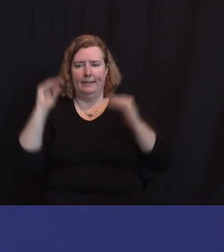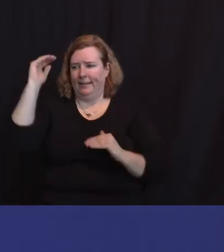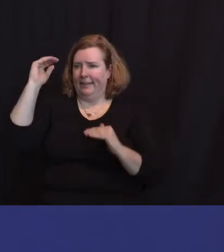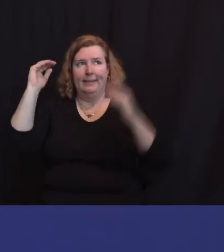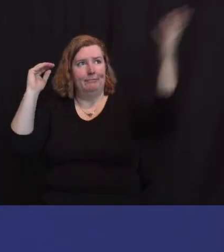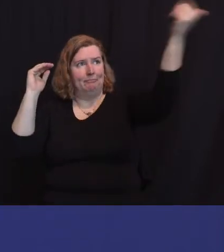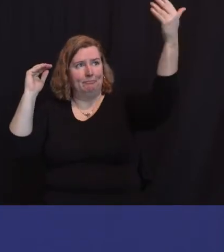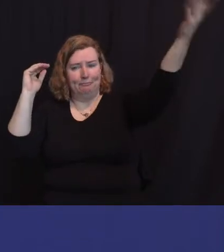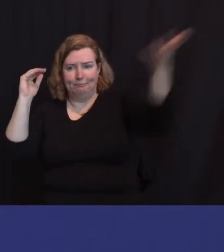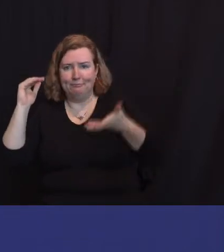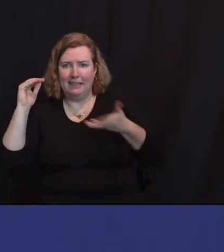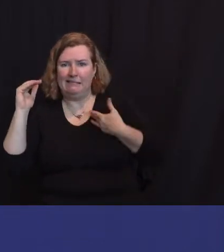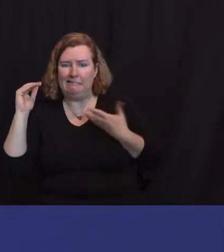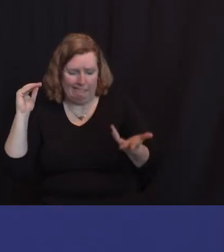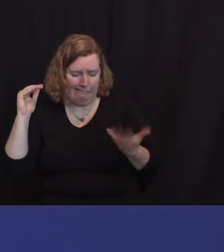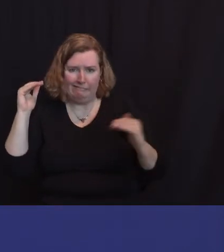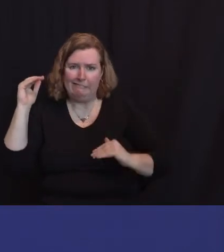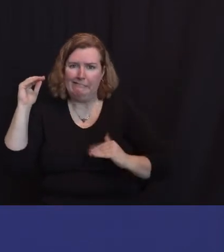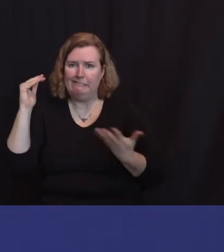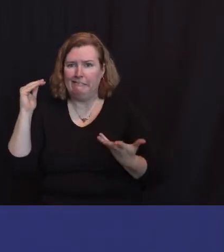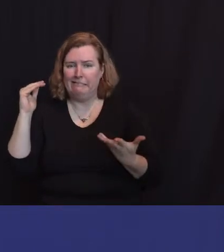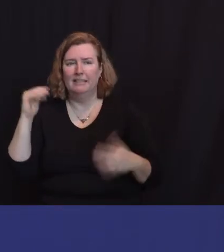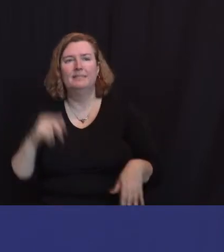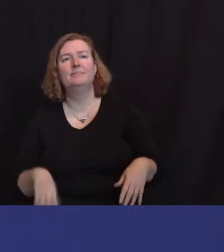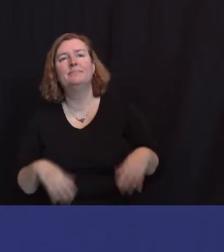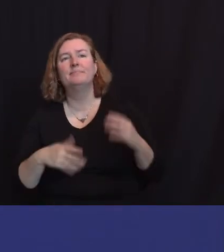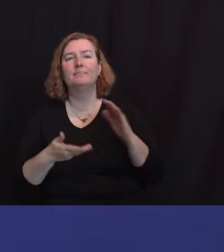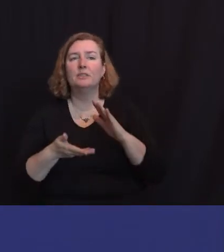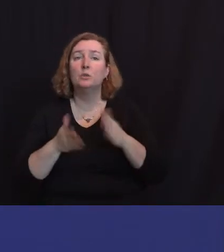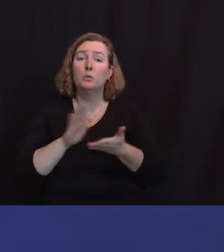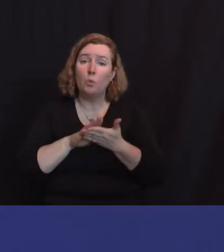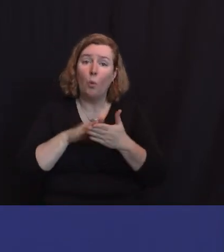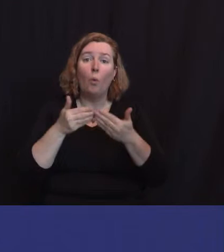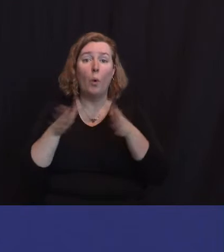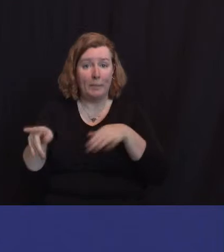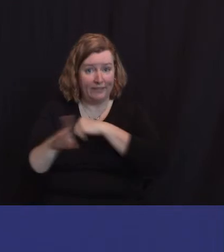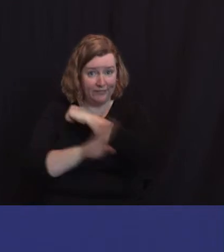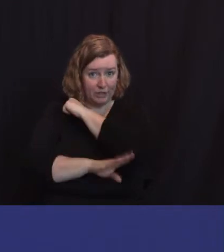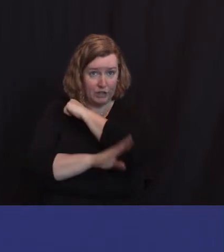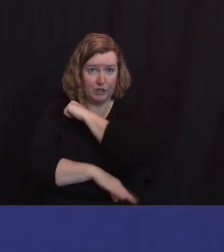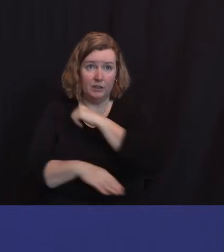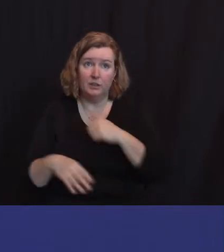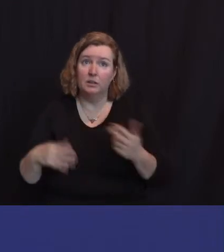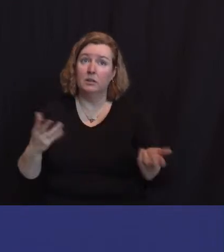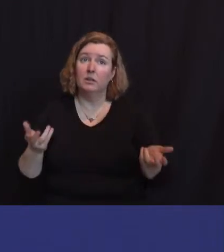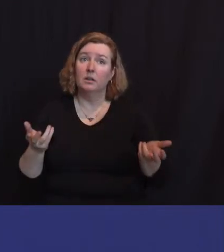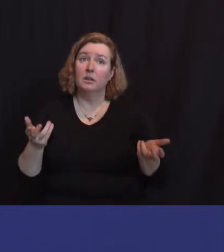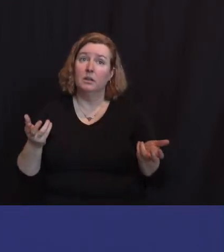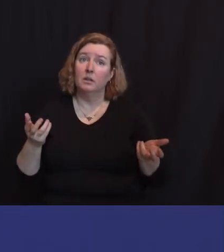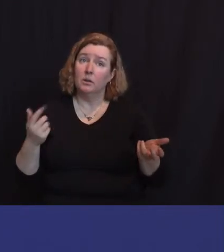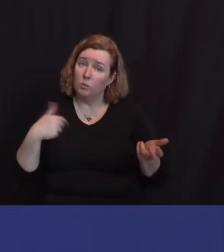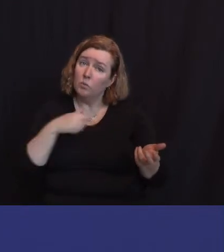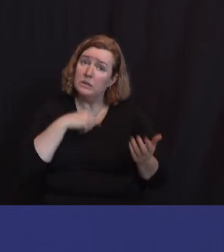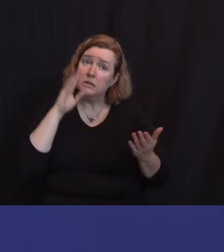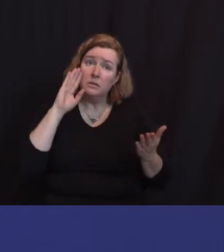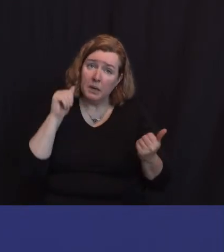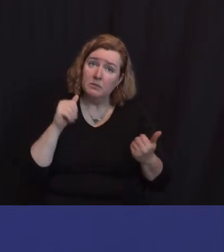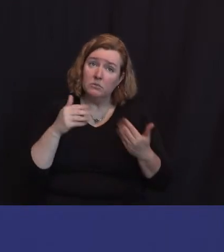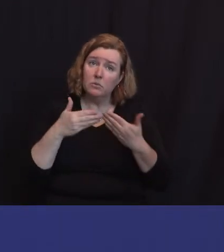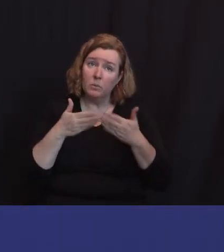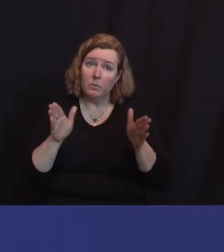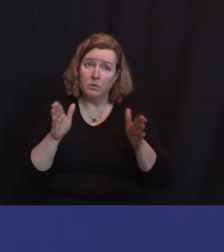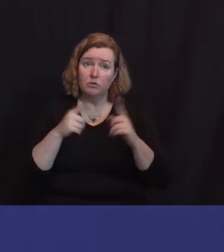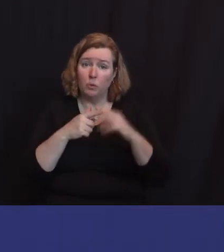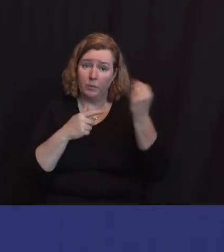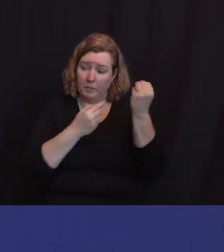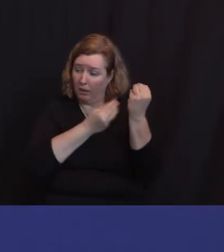well. Again, on schools opening in the fall, we want to reiterate something. We expect schools to be open Monday through Friday, full on in